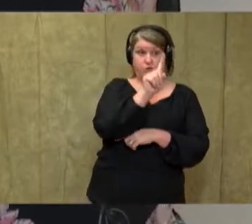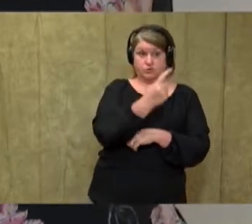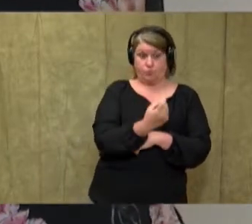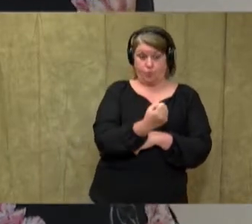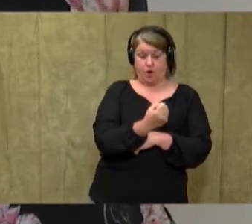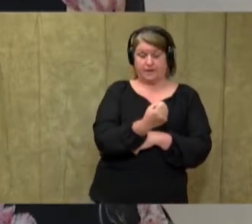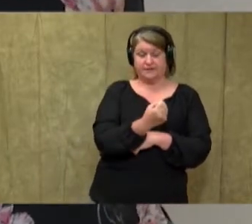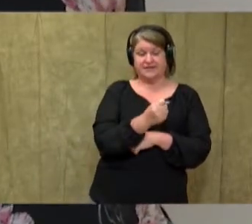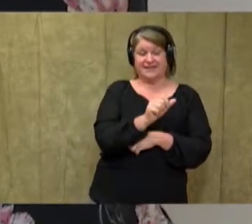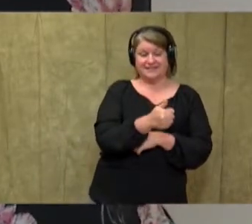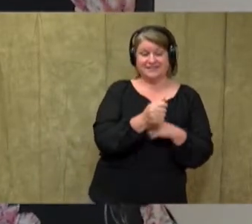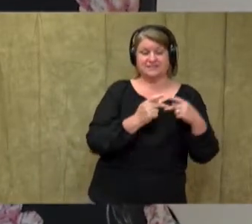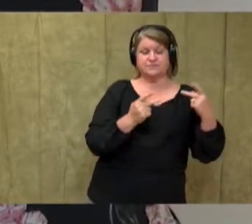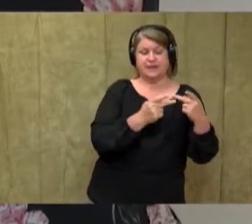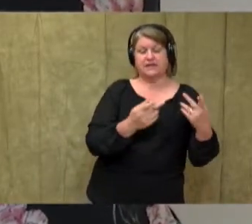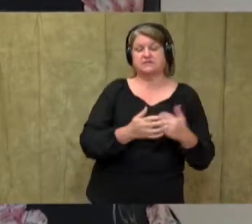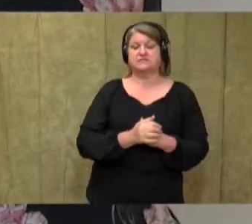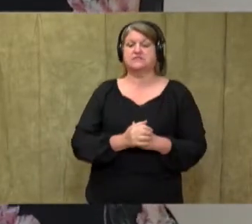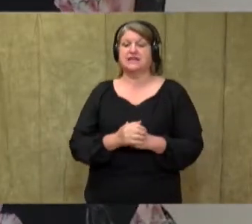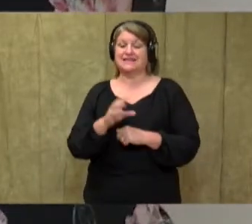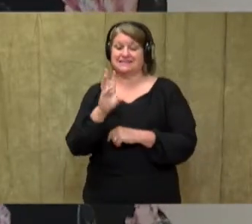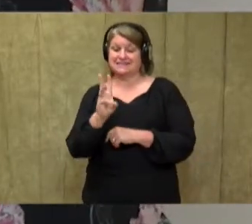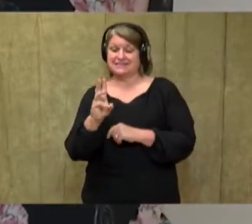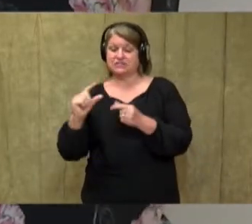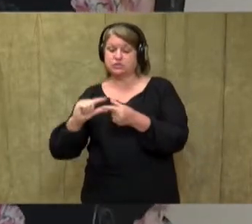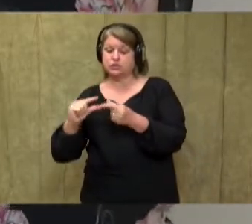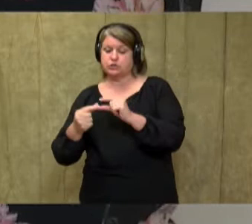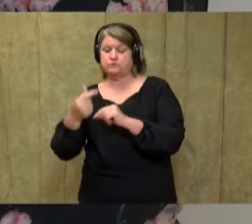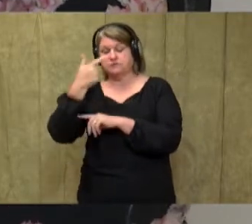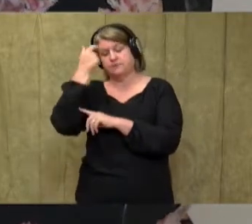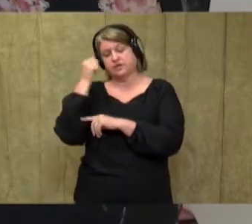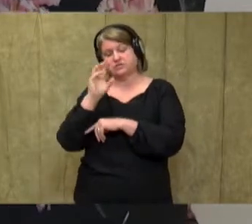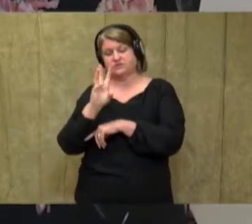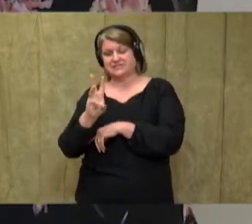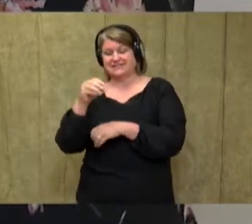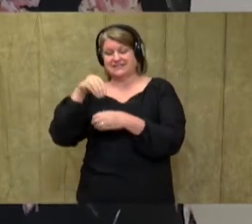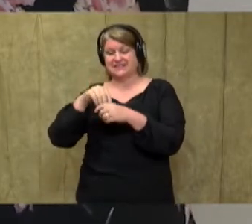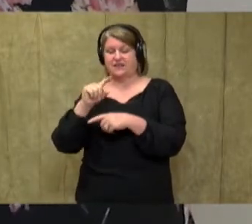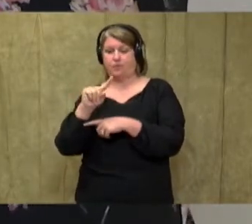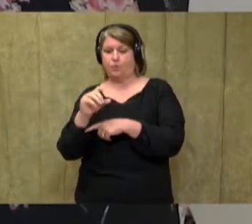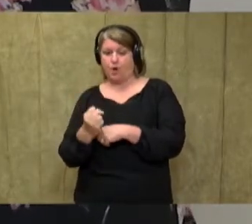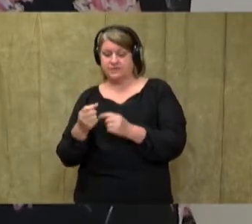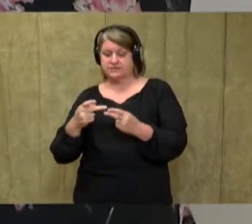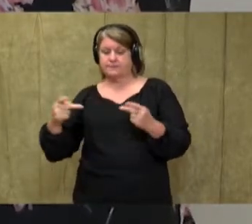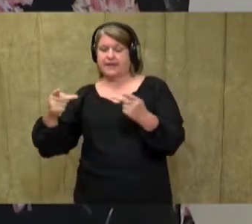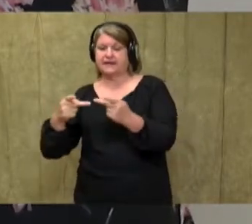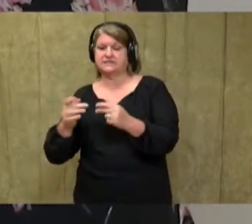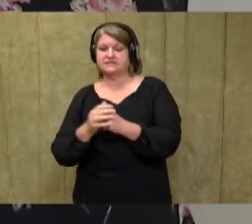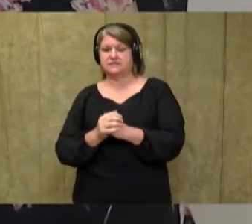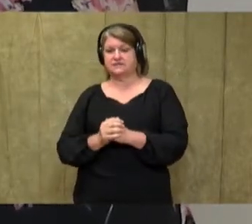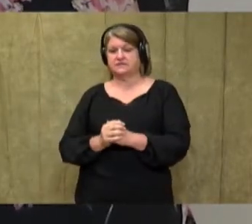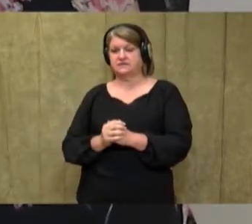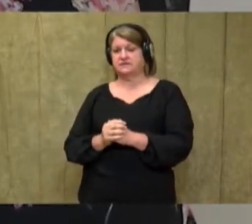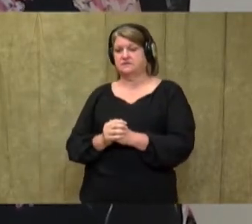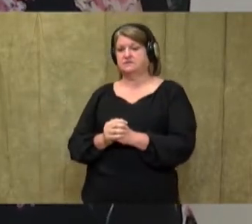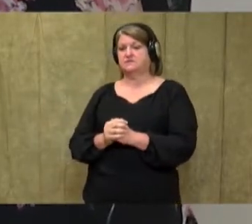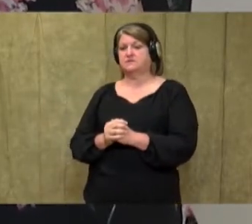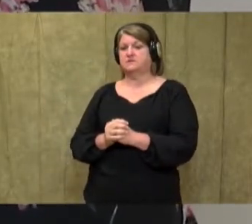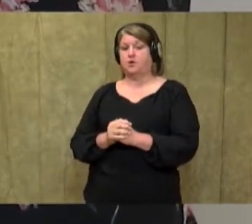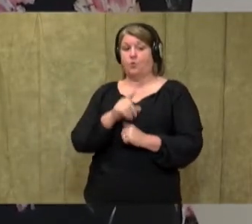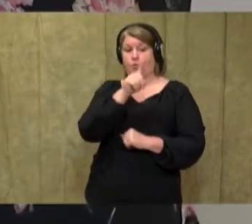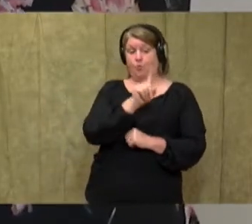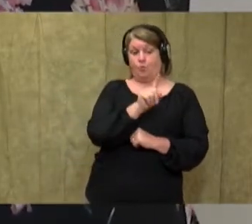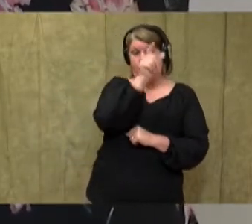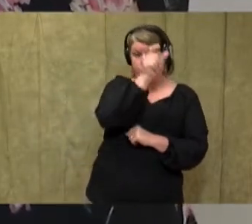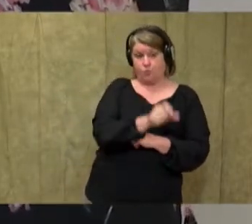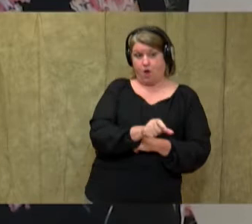place. And 6 cubes because there's a 6 in the ones place. one